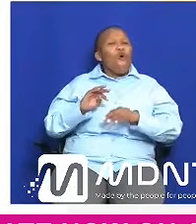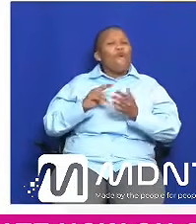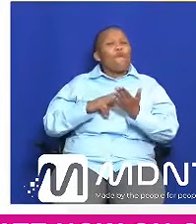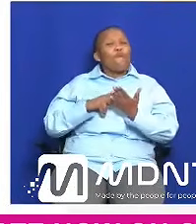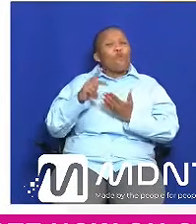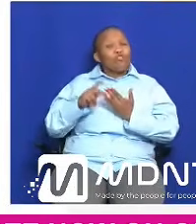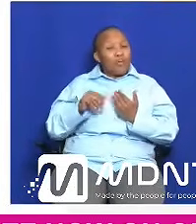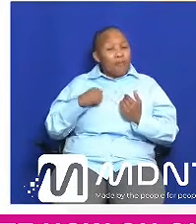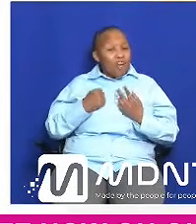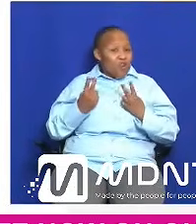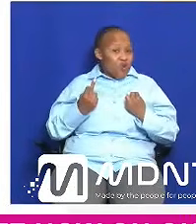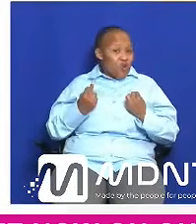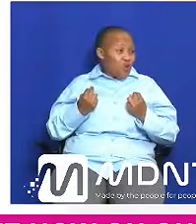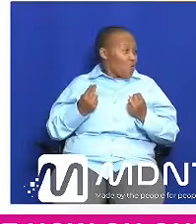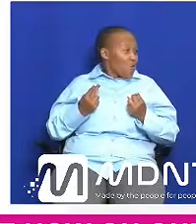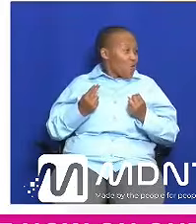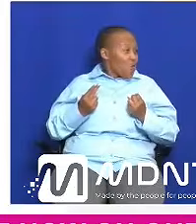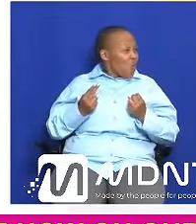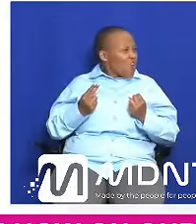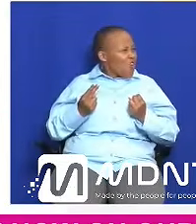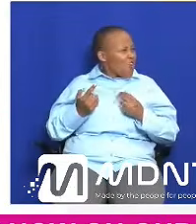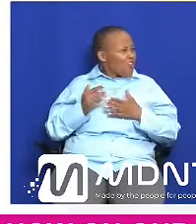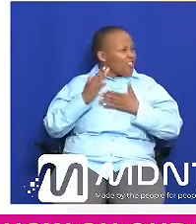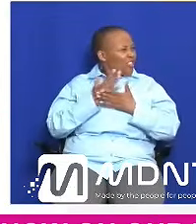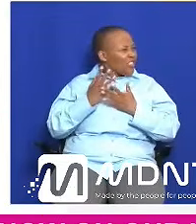you are just sharing your projects with him? Yes.